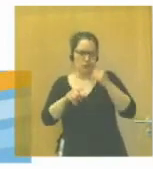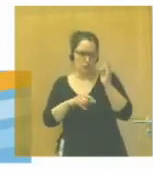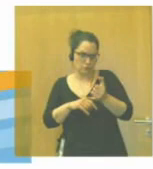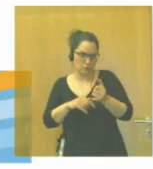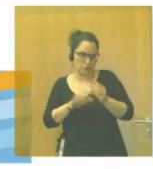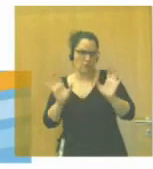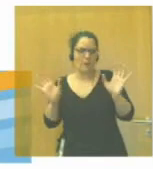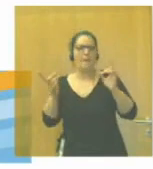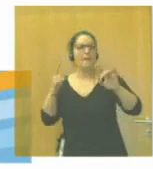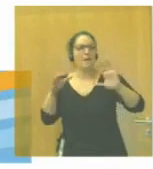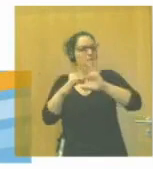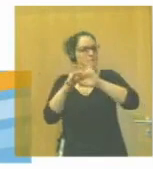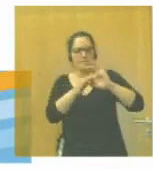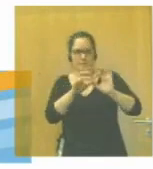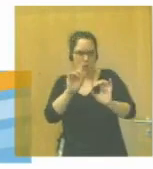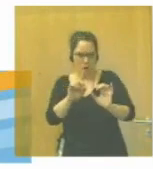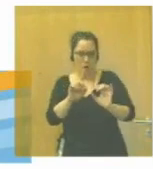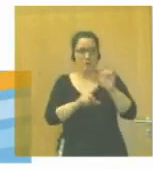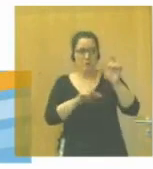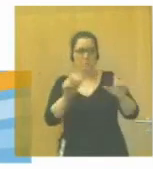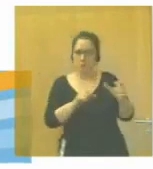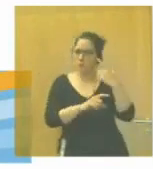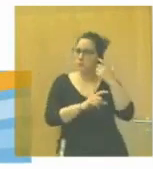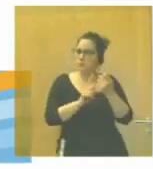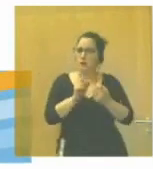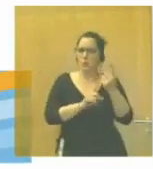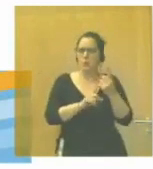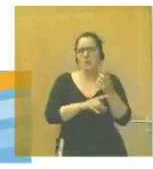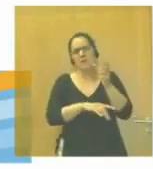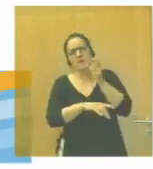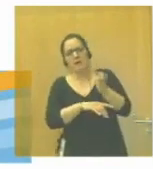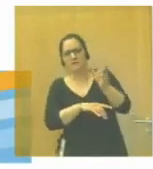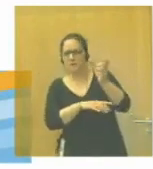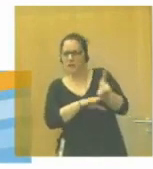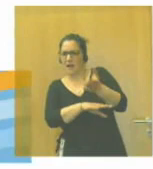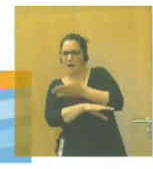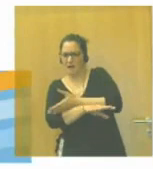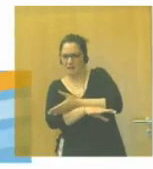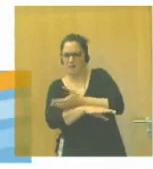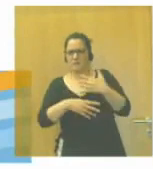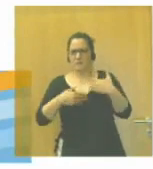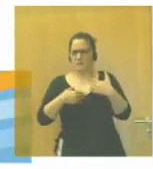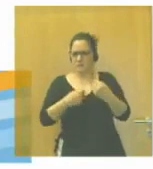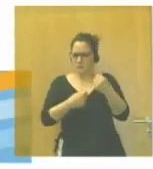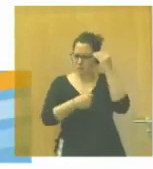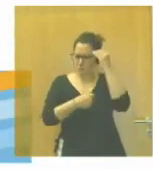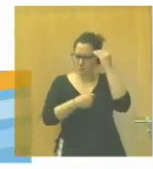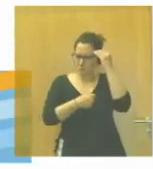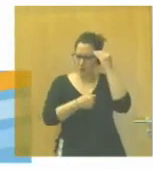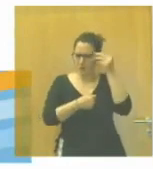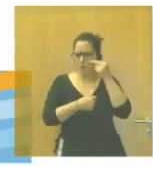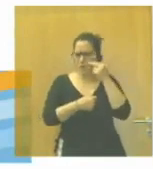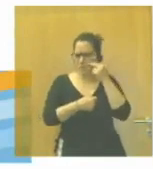by suicide do not have a mental health diagnosis at the time of their death. That means that if we really think that we're just going